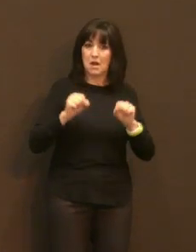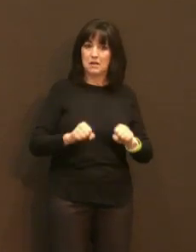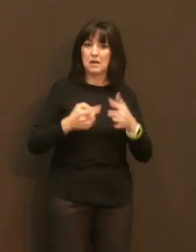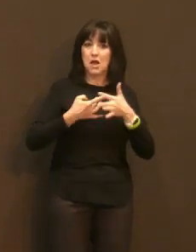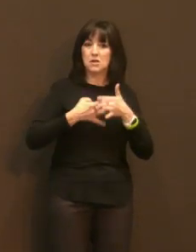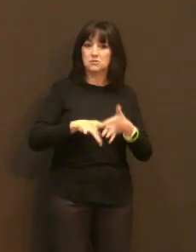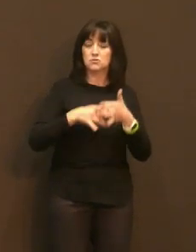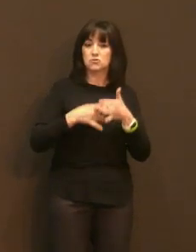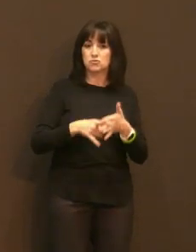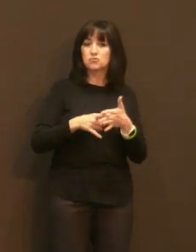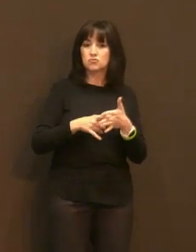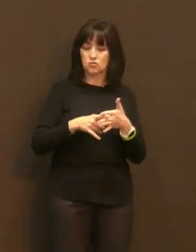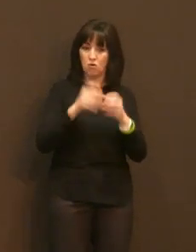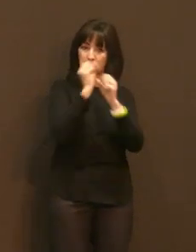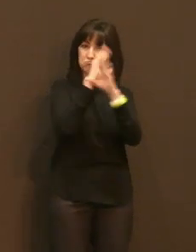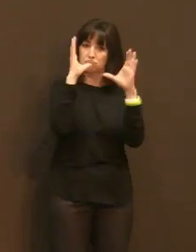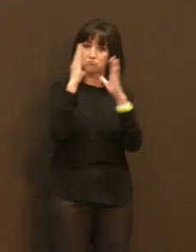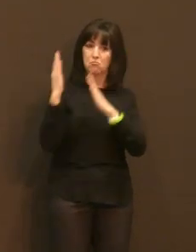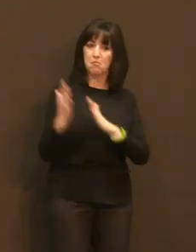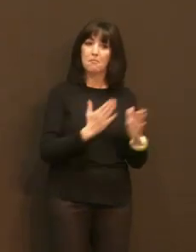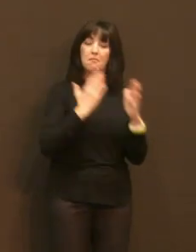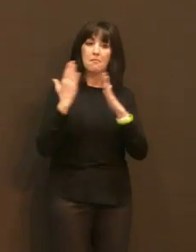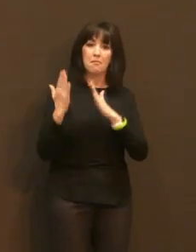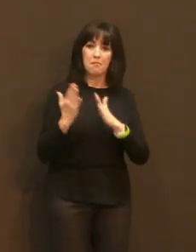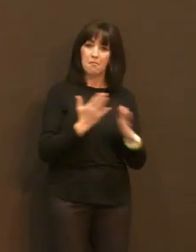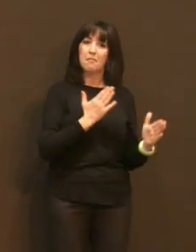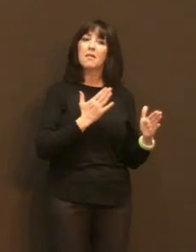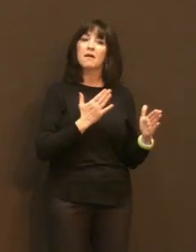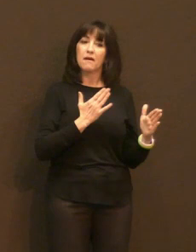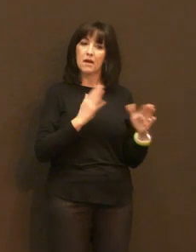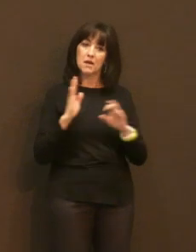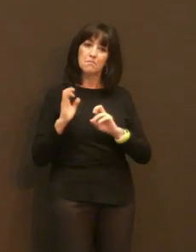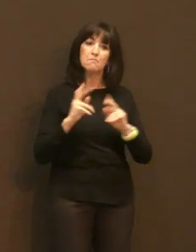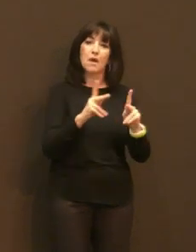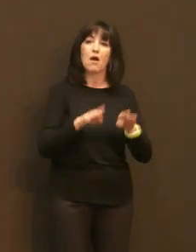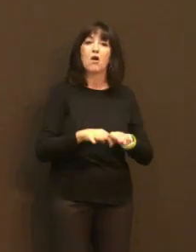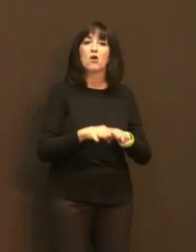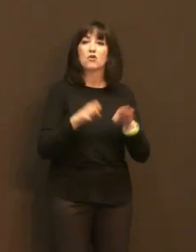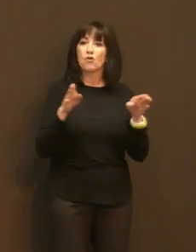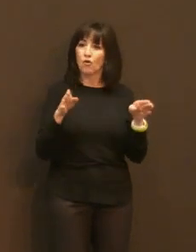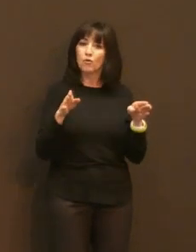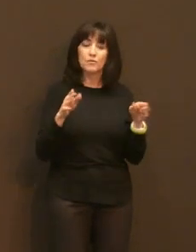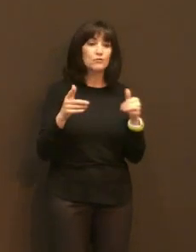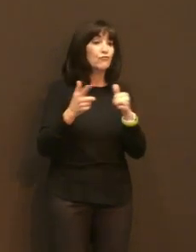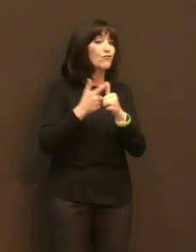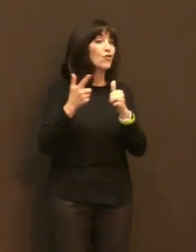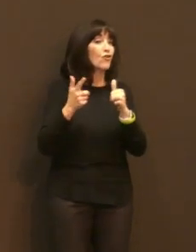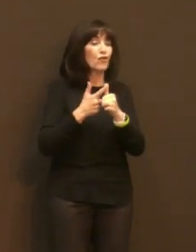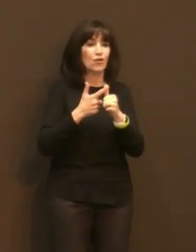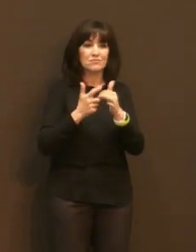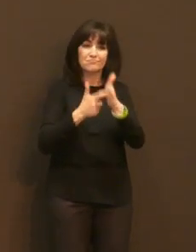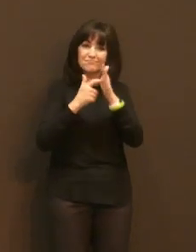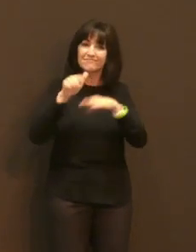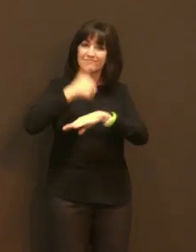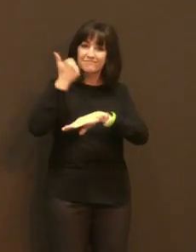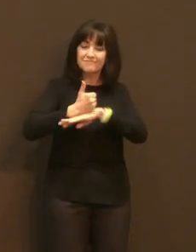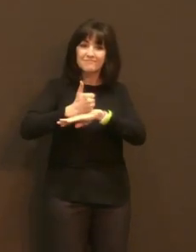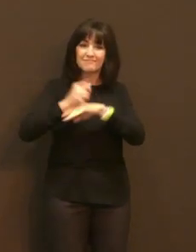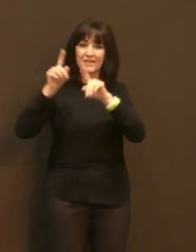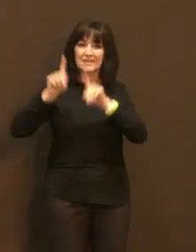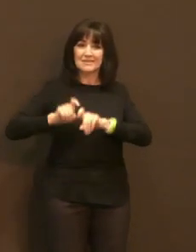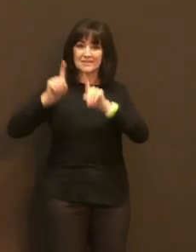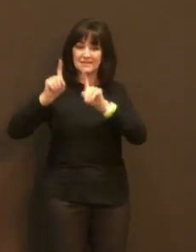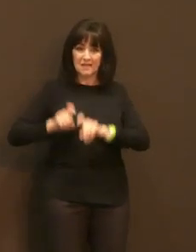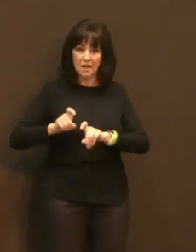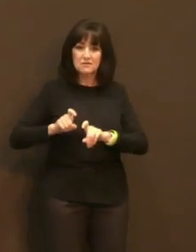getting to the point where we have a testing regime that's appropriate to reopening the government to keep